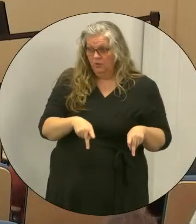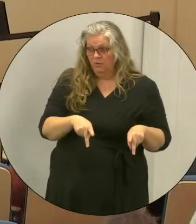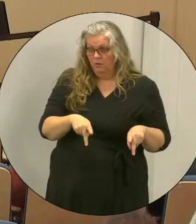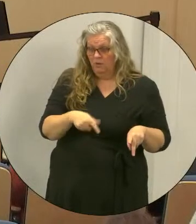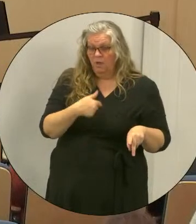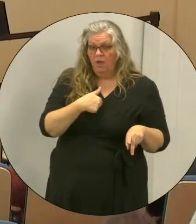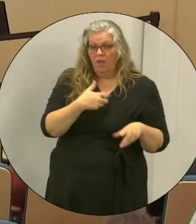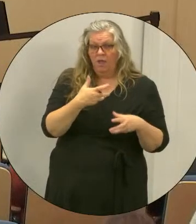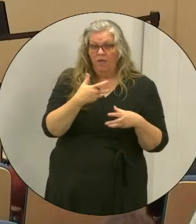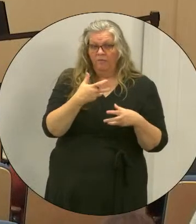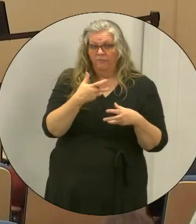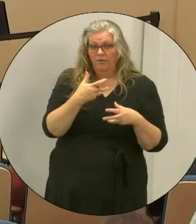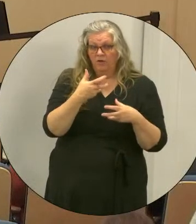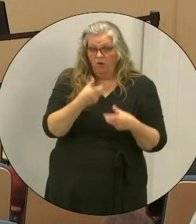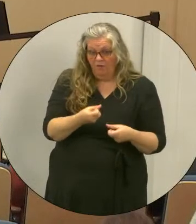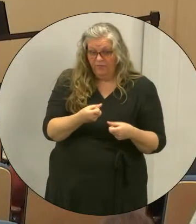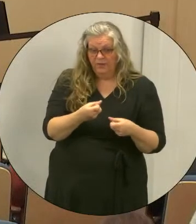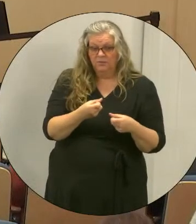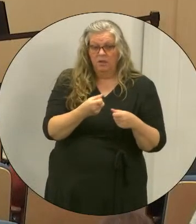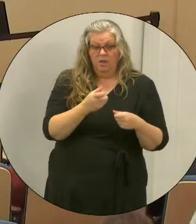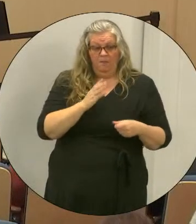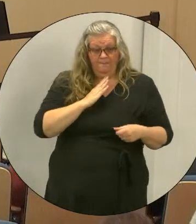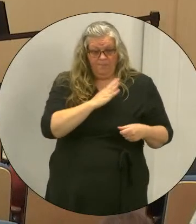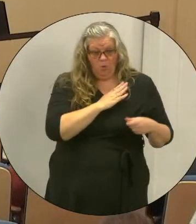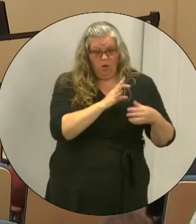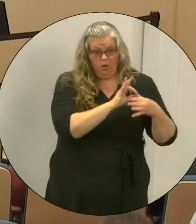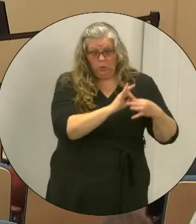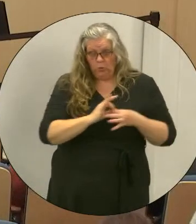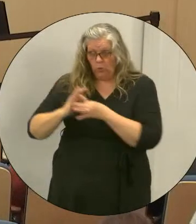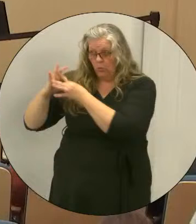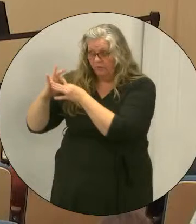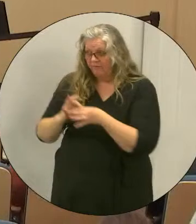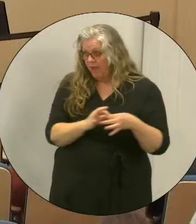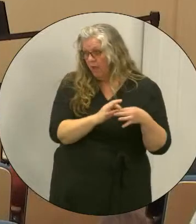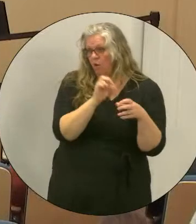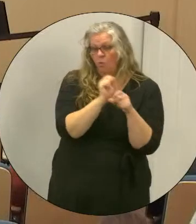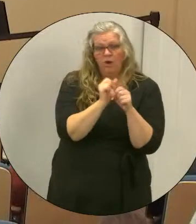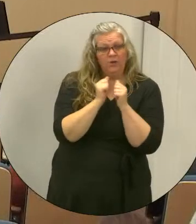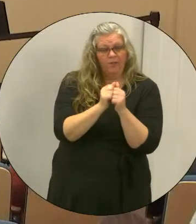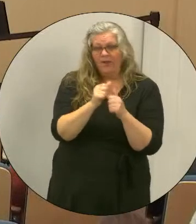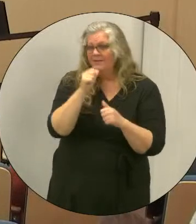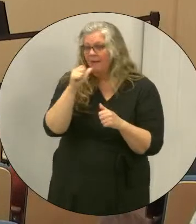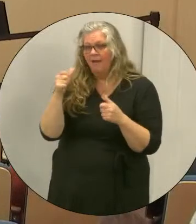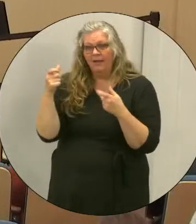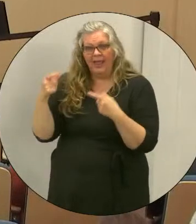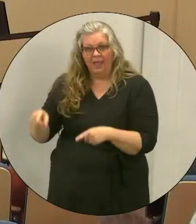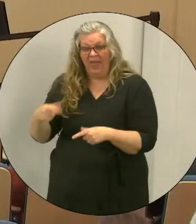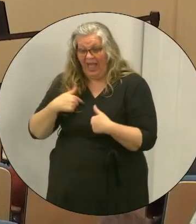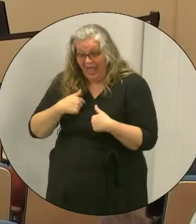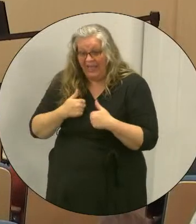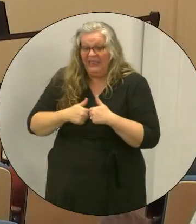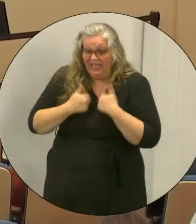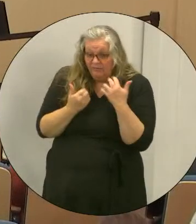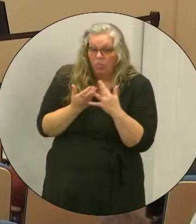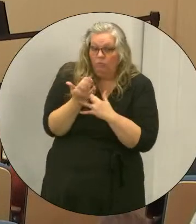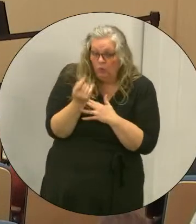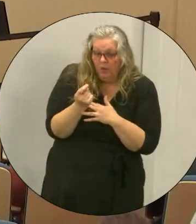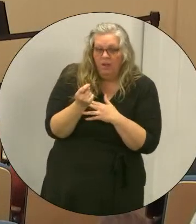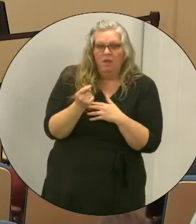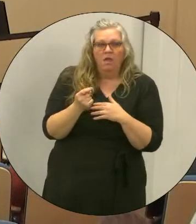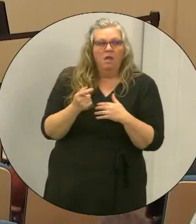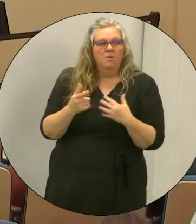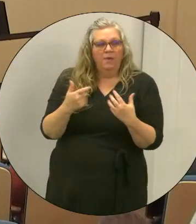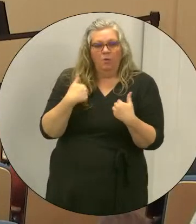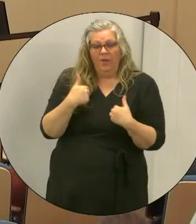that if with a unified board working together, and we've not had that in the past, I was here, I lived through that we need to